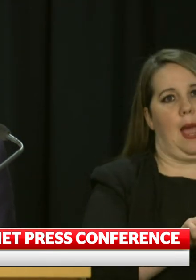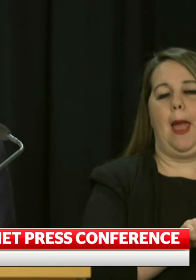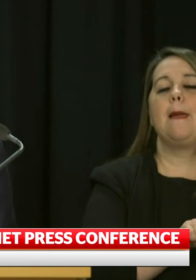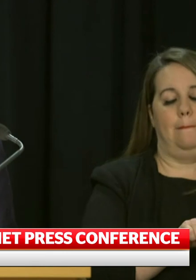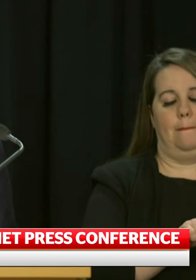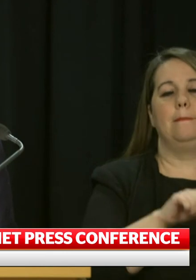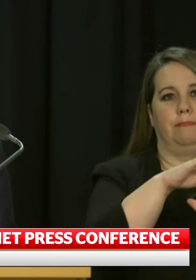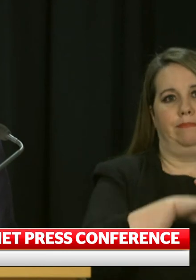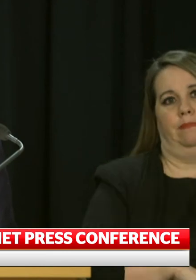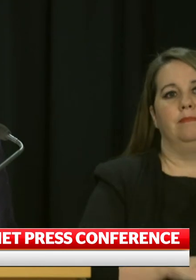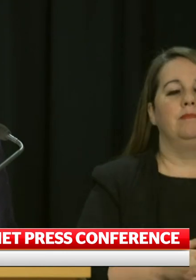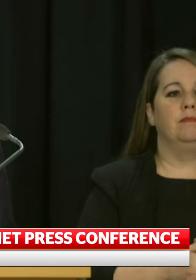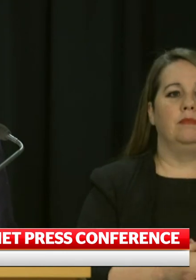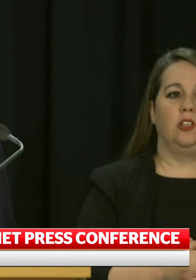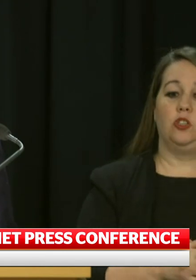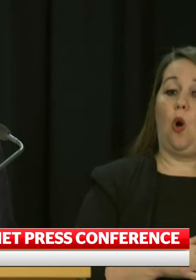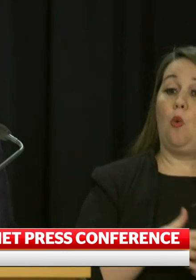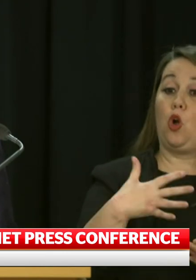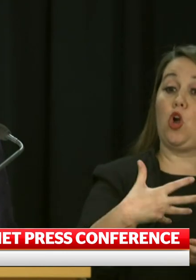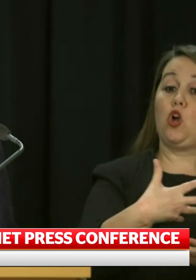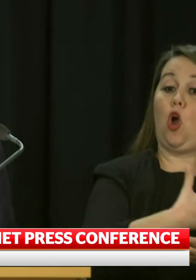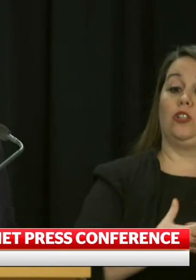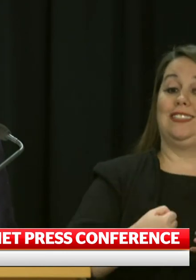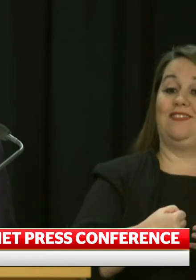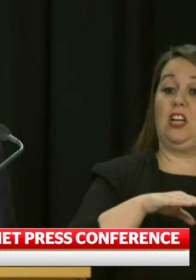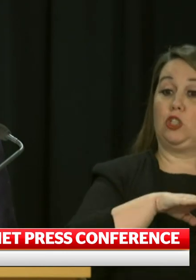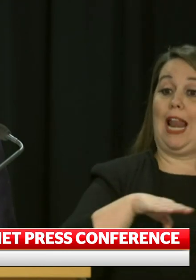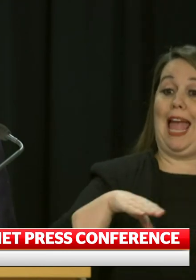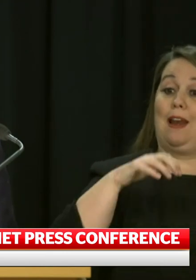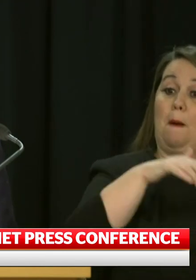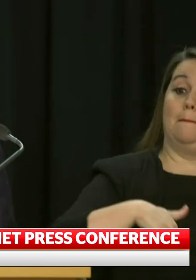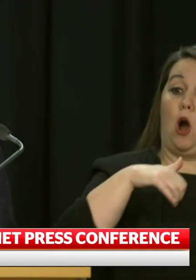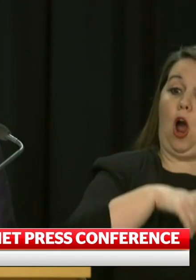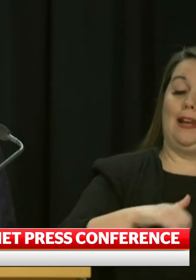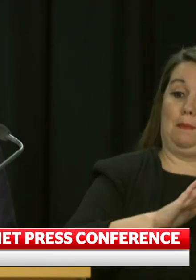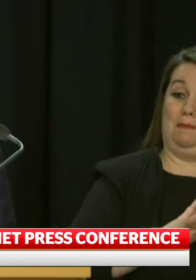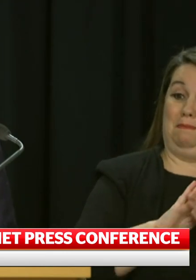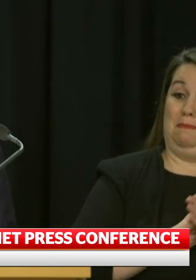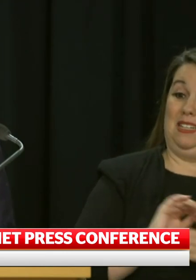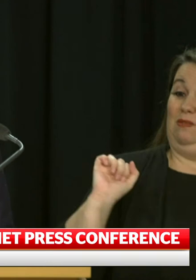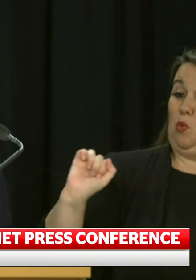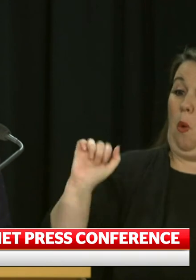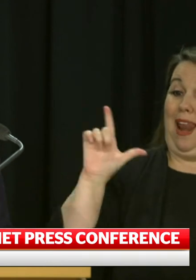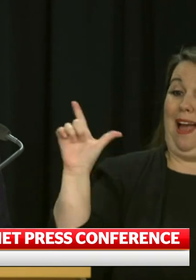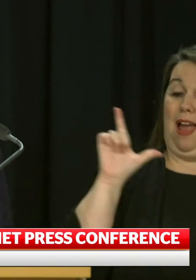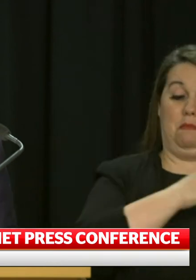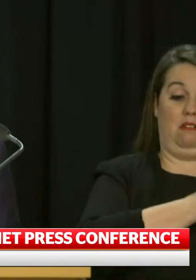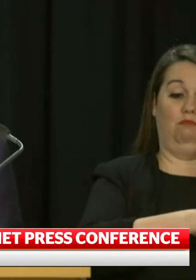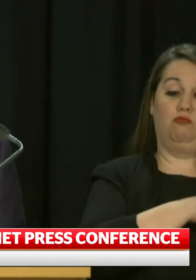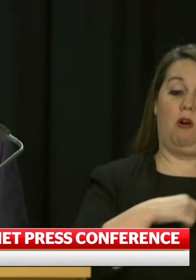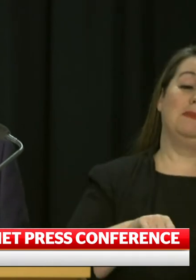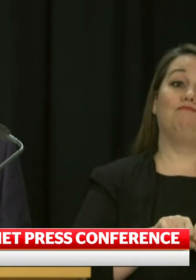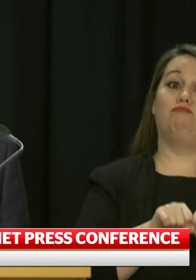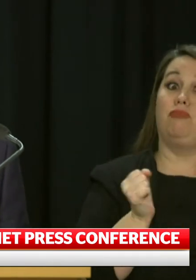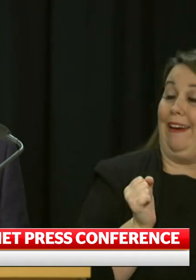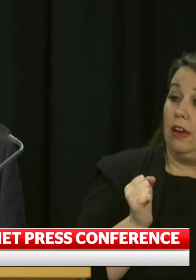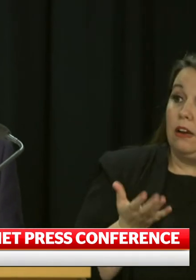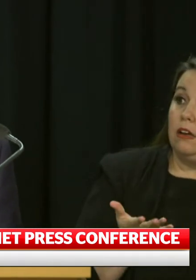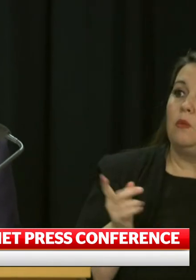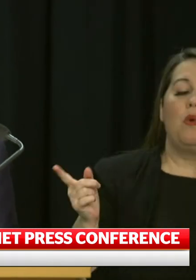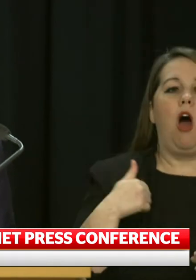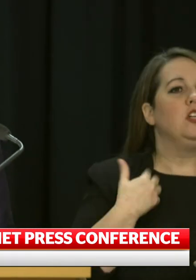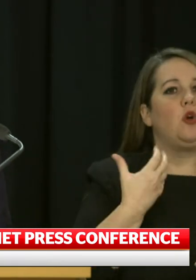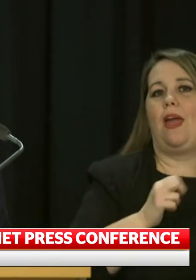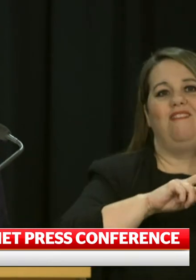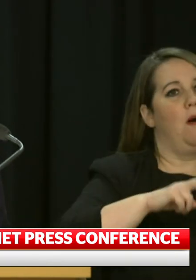Would mining on conservation land be a broken promise? As I've indicated, I don't have the policy in front of me to, you know, to identify